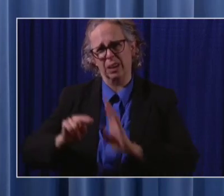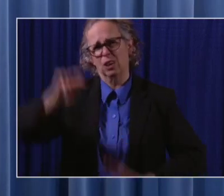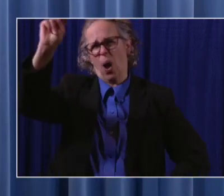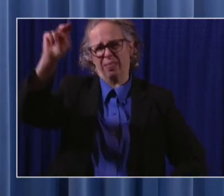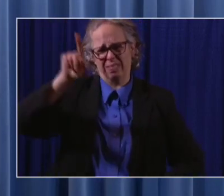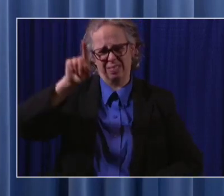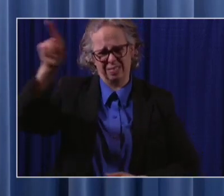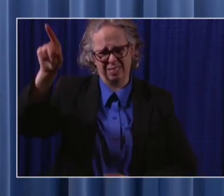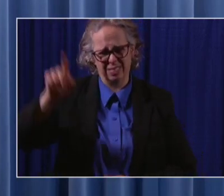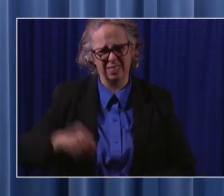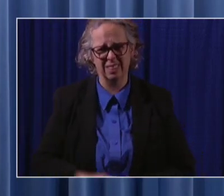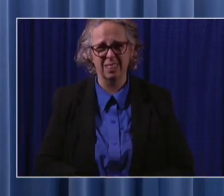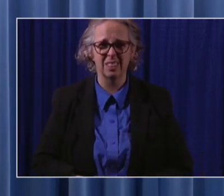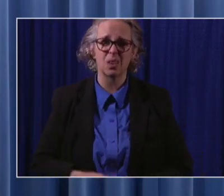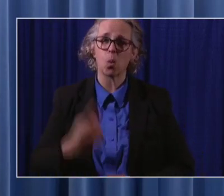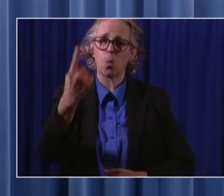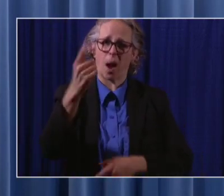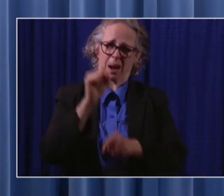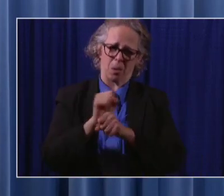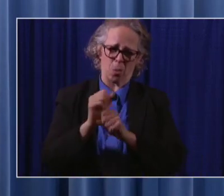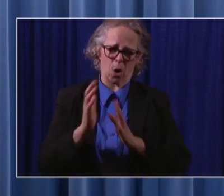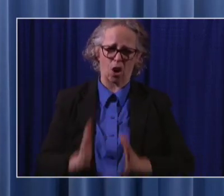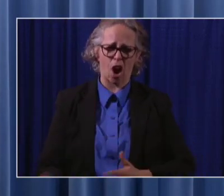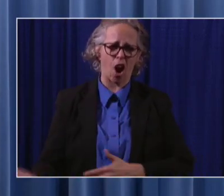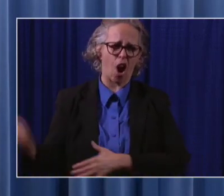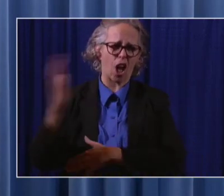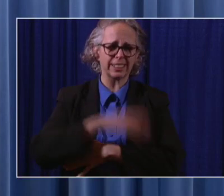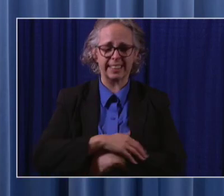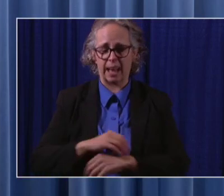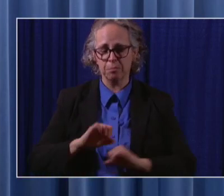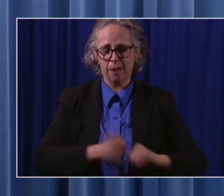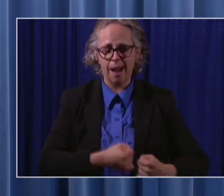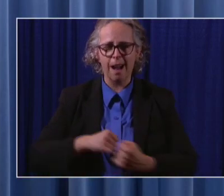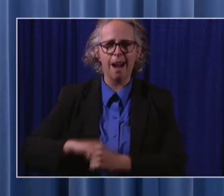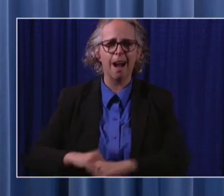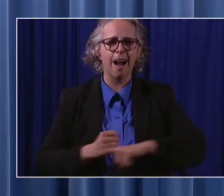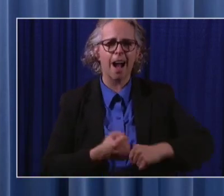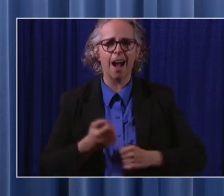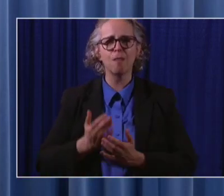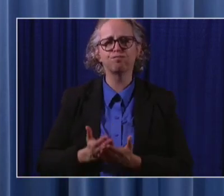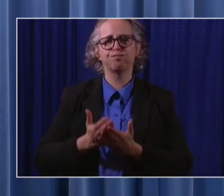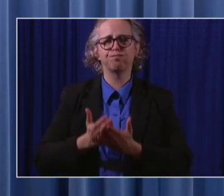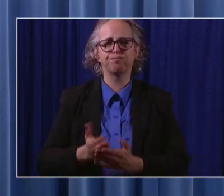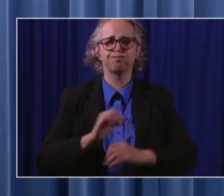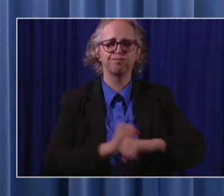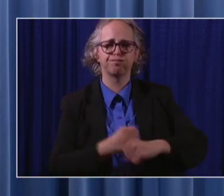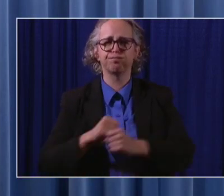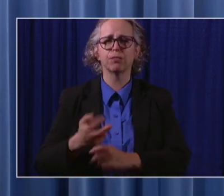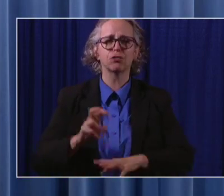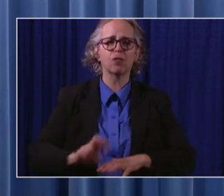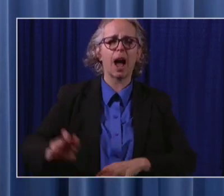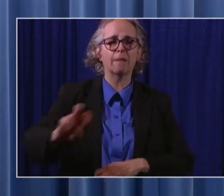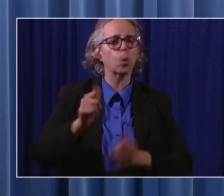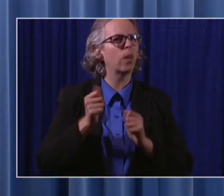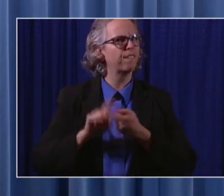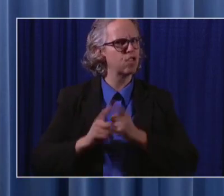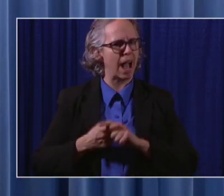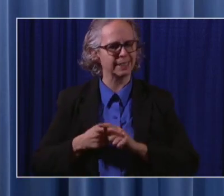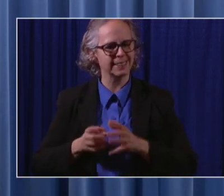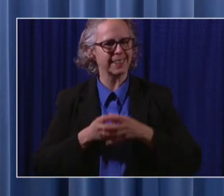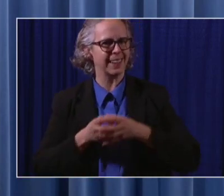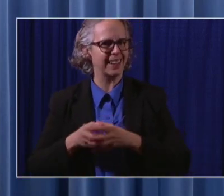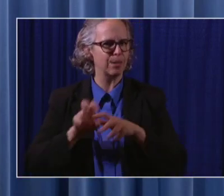do with our kids. They went on a day-long canoe trip with friends on July 14th. They all traveled in a